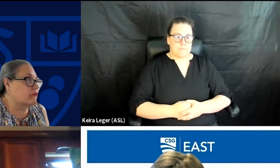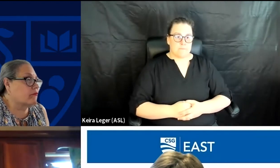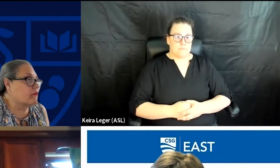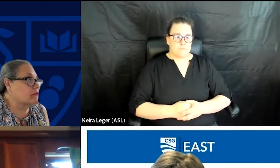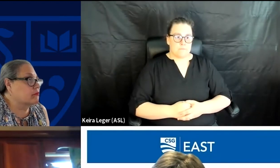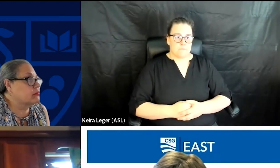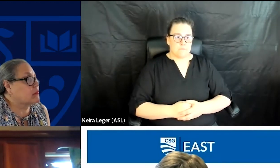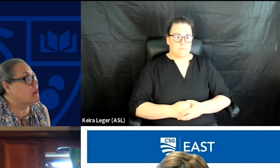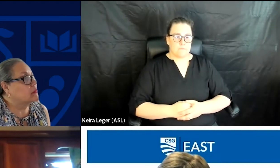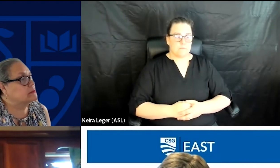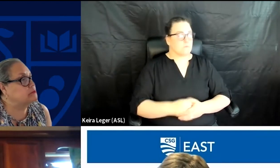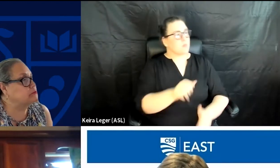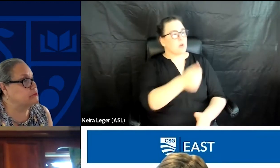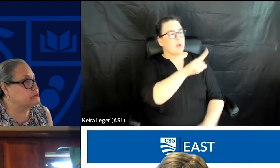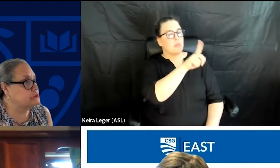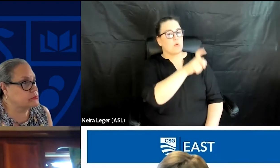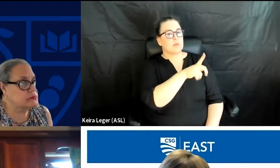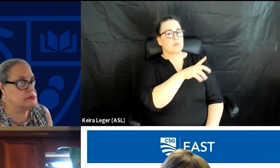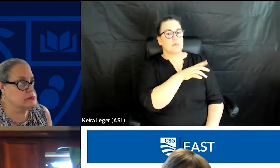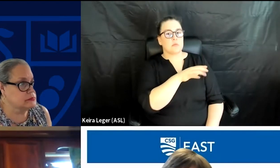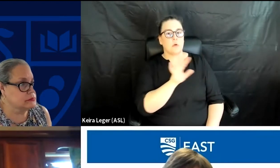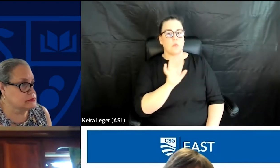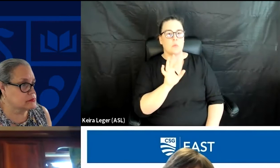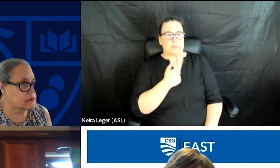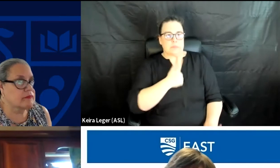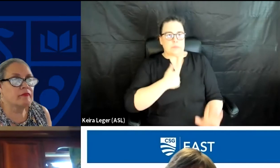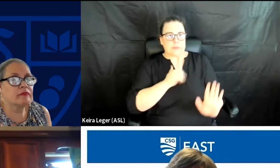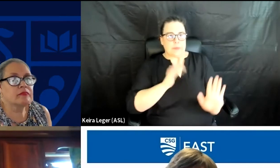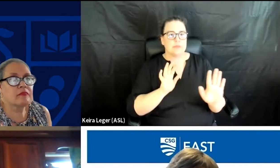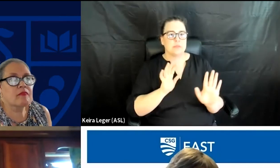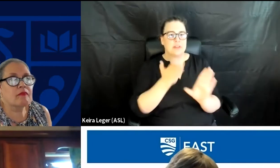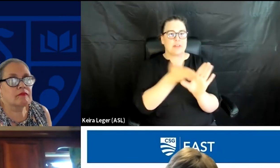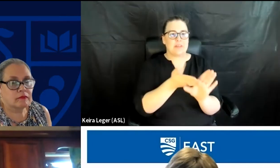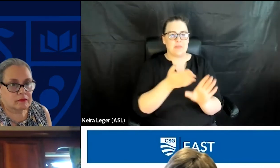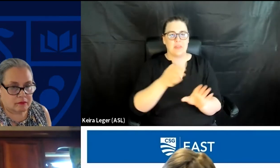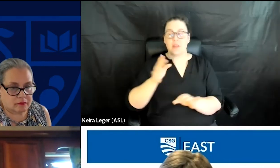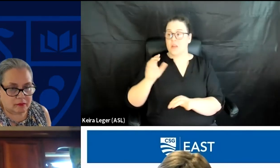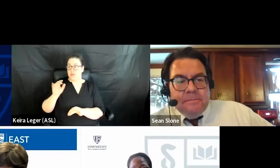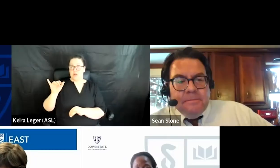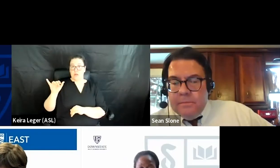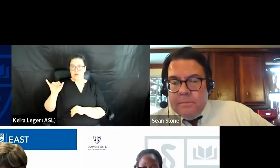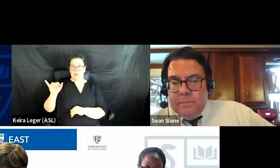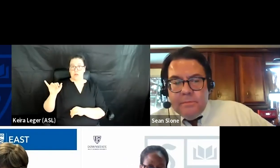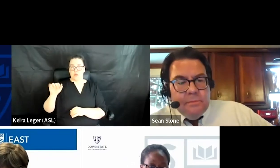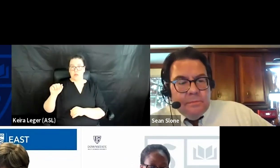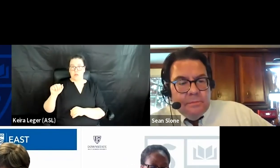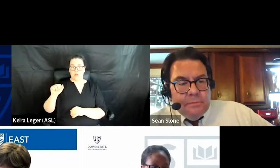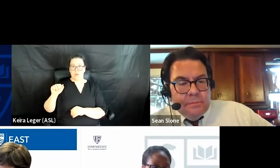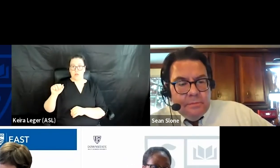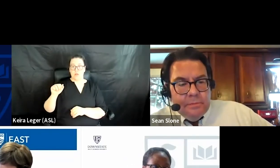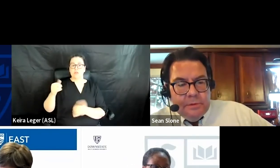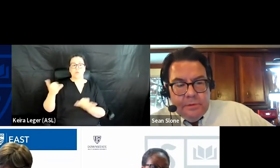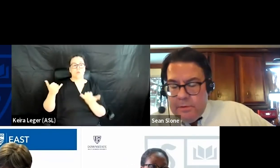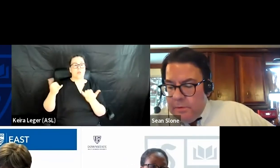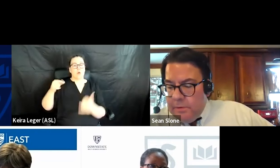I think another question we had was for Matt. And just sorry. And just to add to that, even we're at SUNY Downstate in